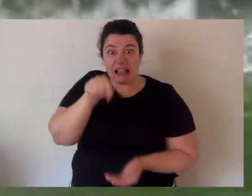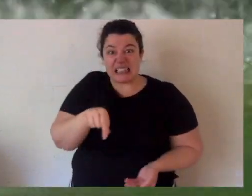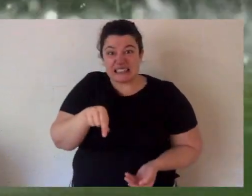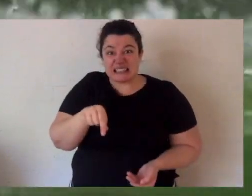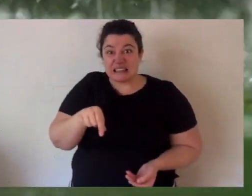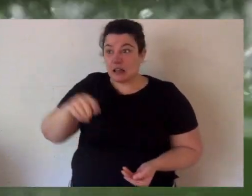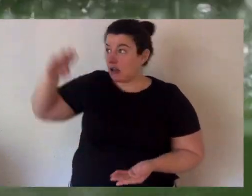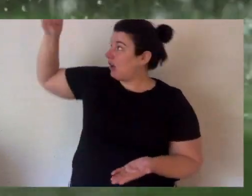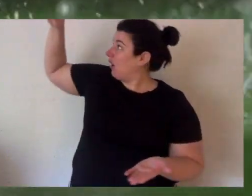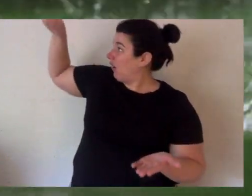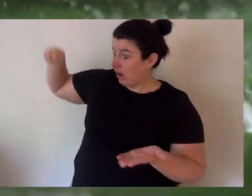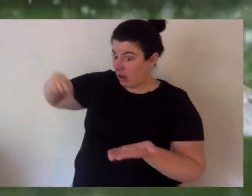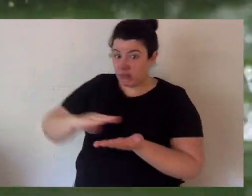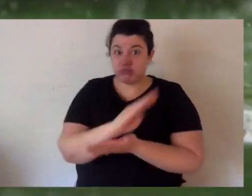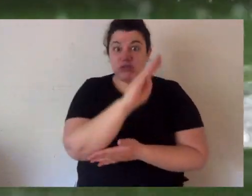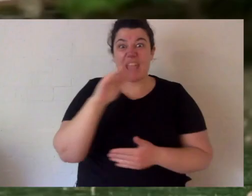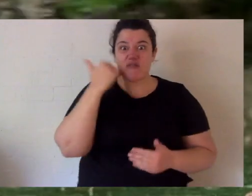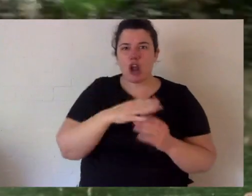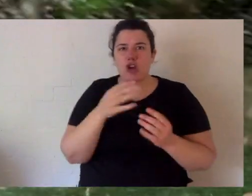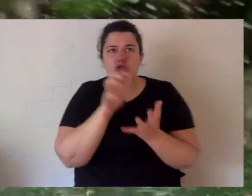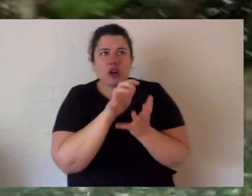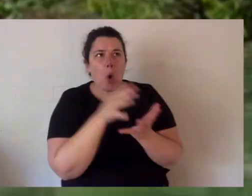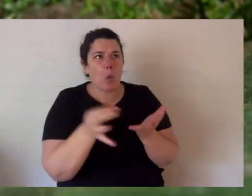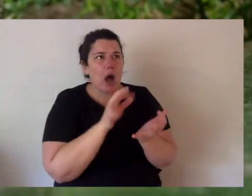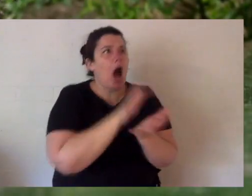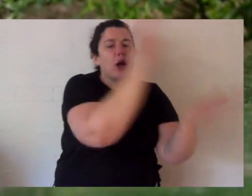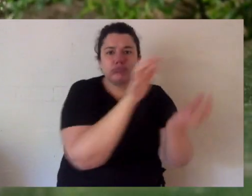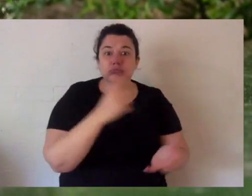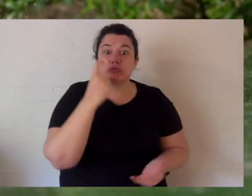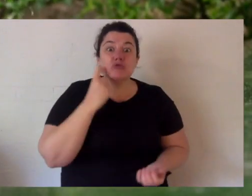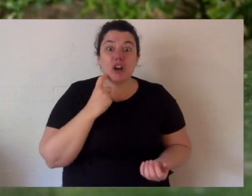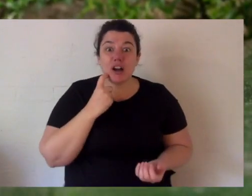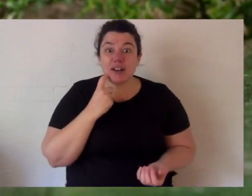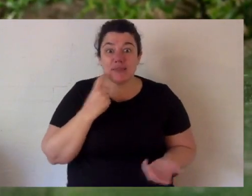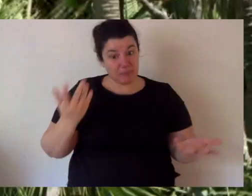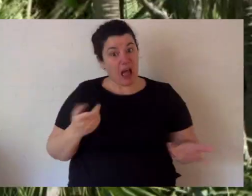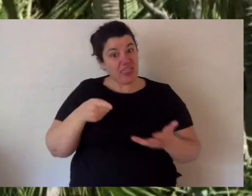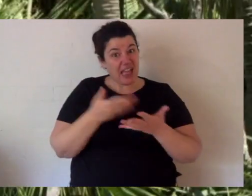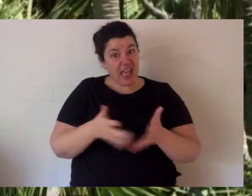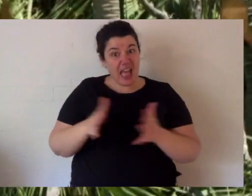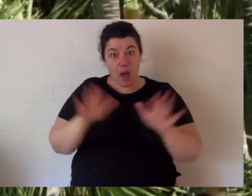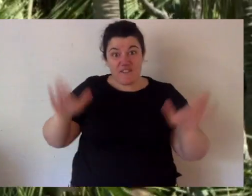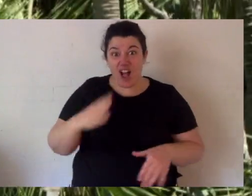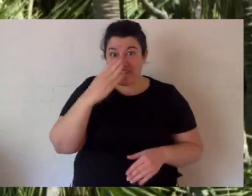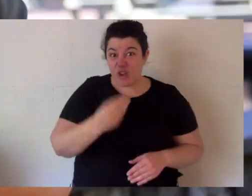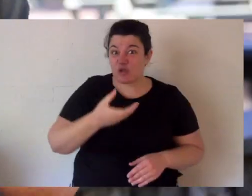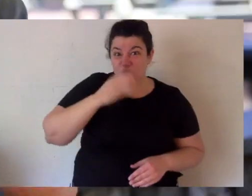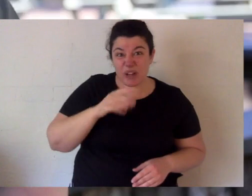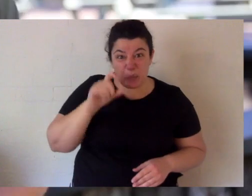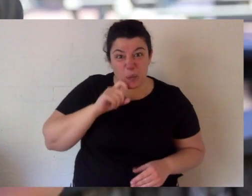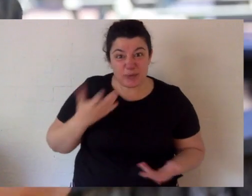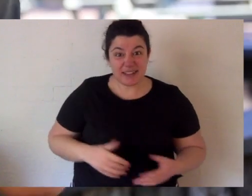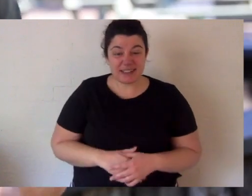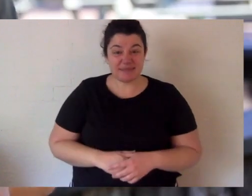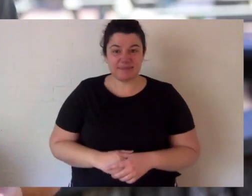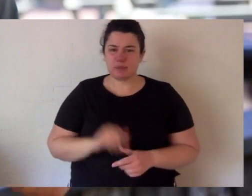them lined up for the flying foxes to come through every night, and it was just incredible. But that's how flying foxes drink. Your